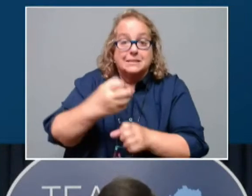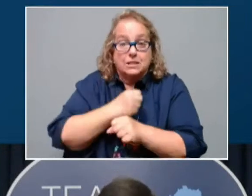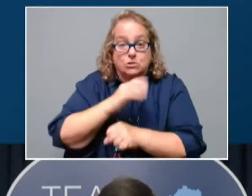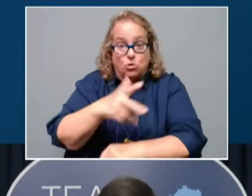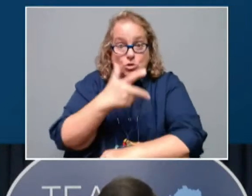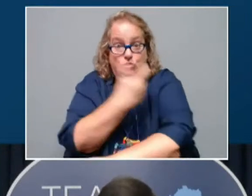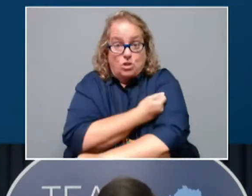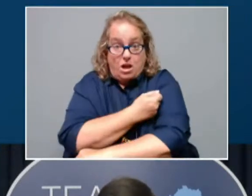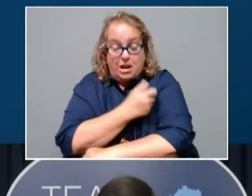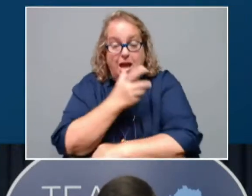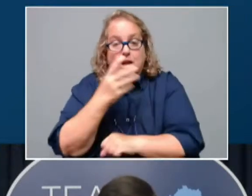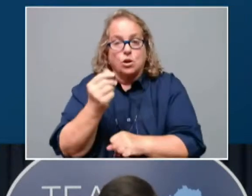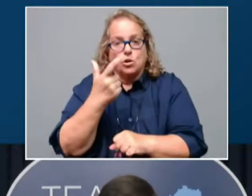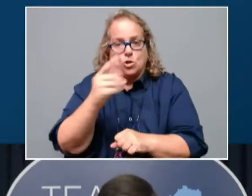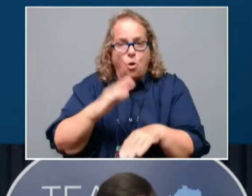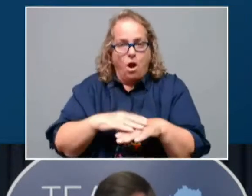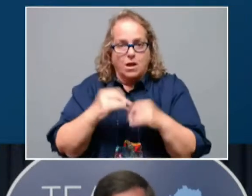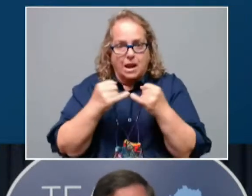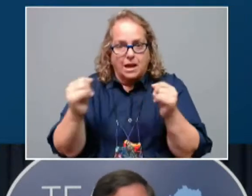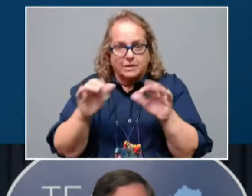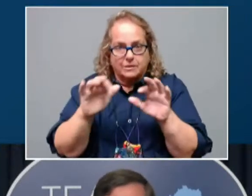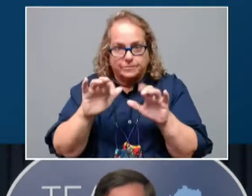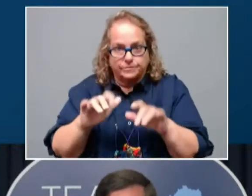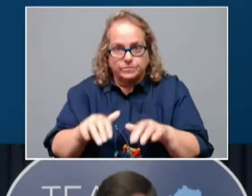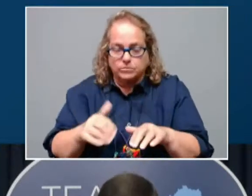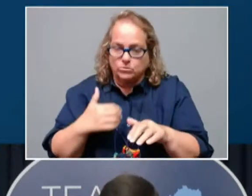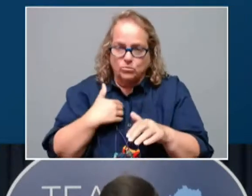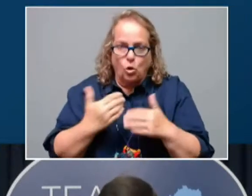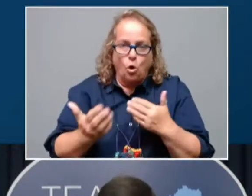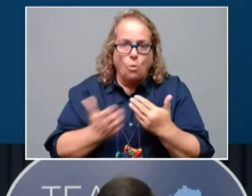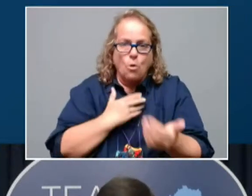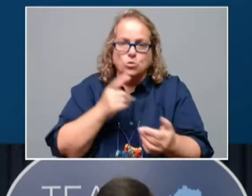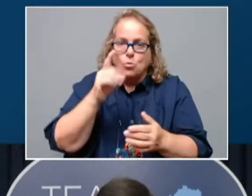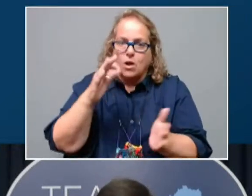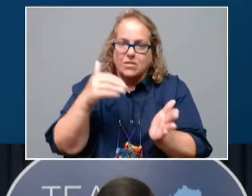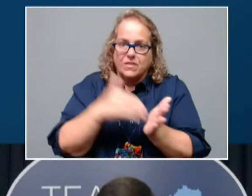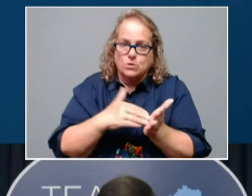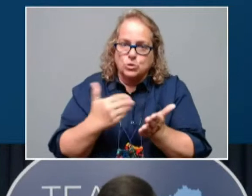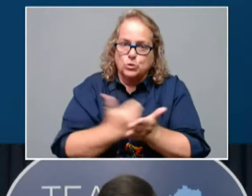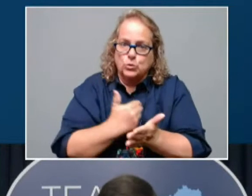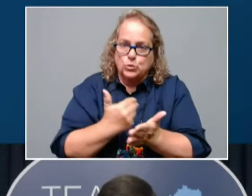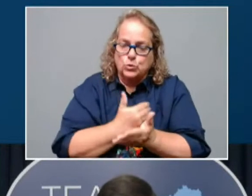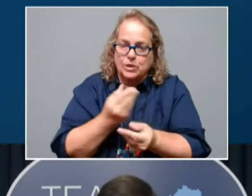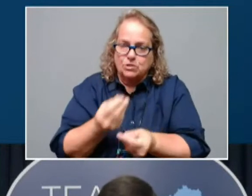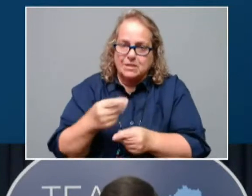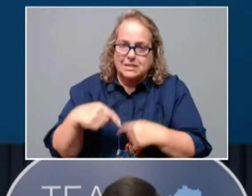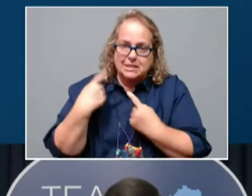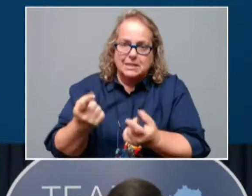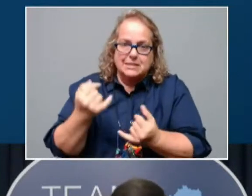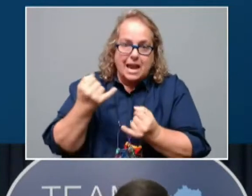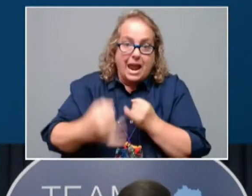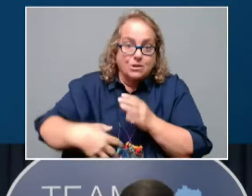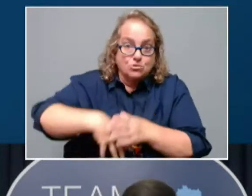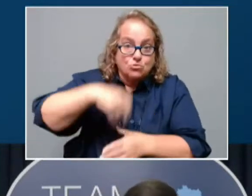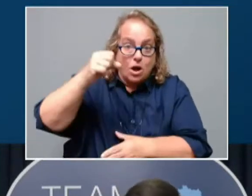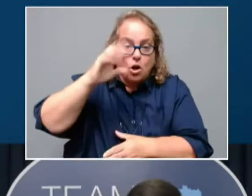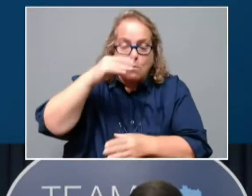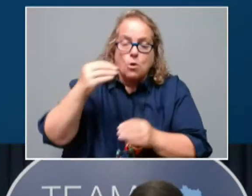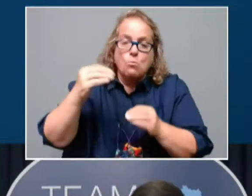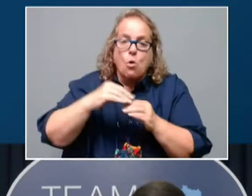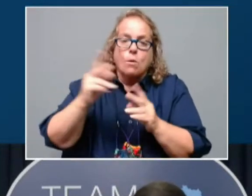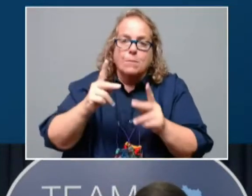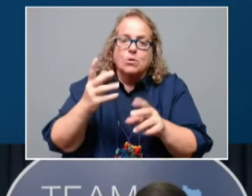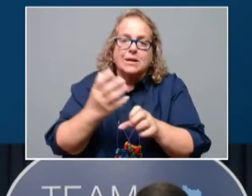go online. We've had almost 100,000 new entries since our last drawing, and I hope even more people will get vaccinated in the next